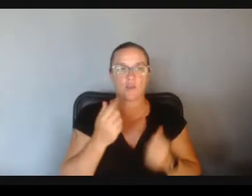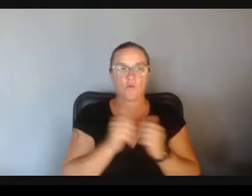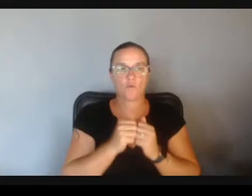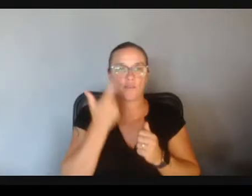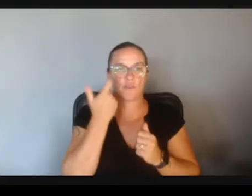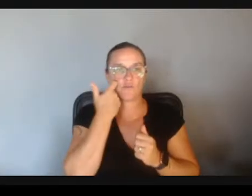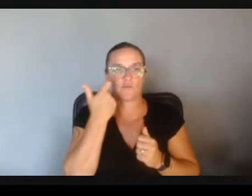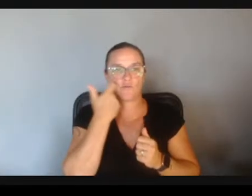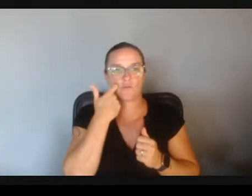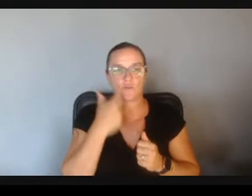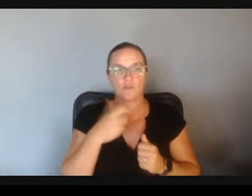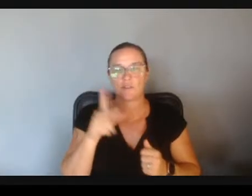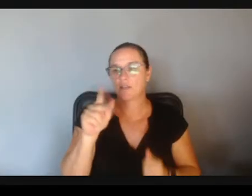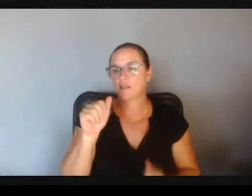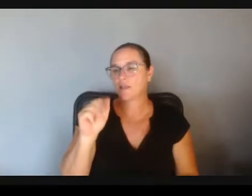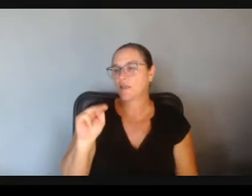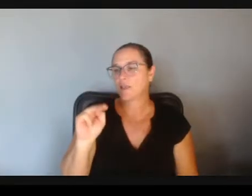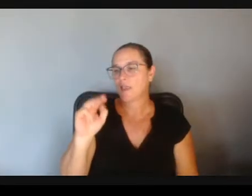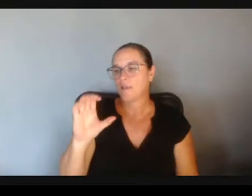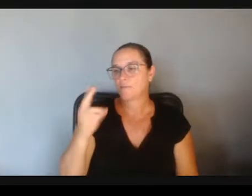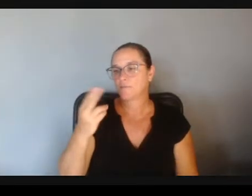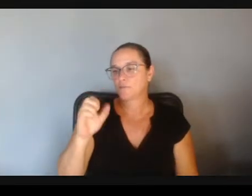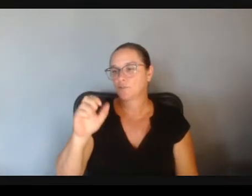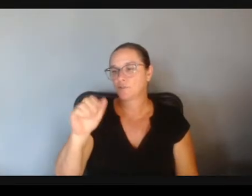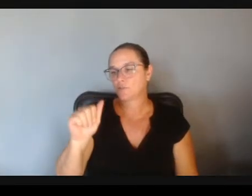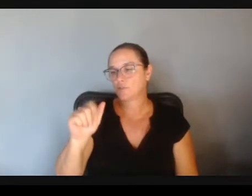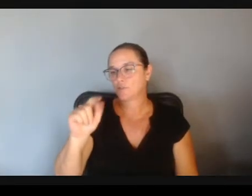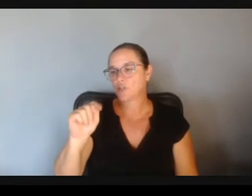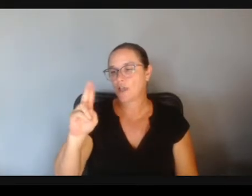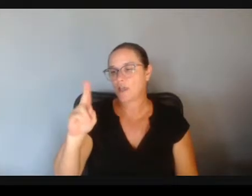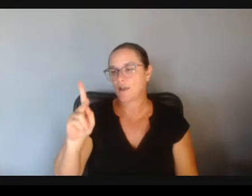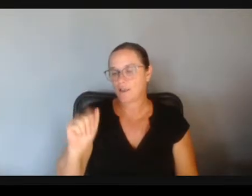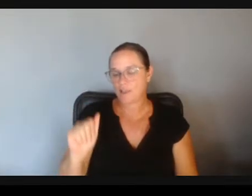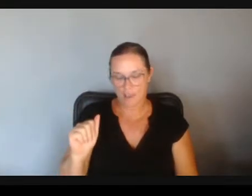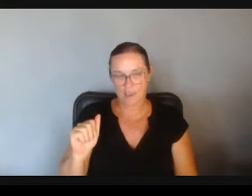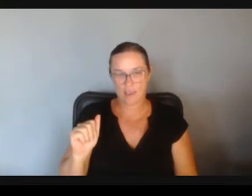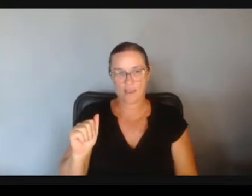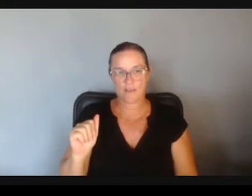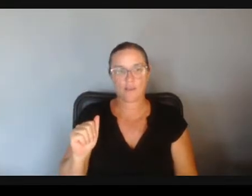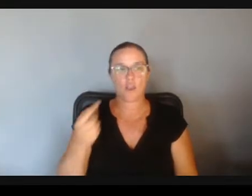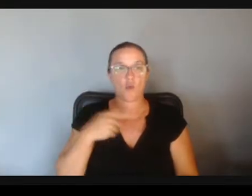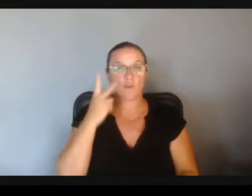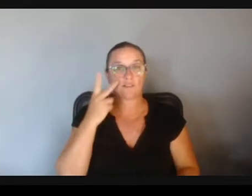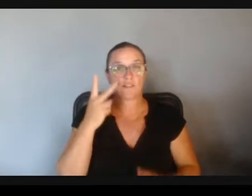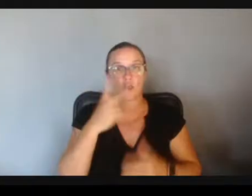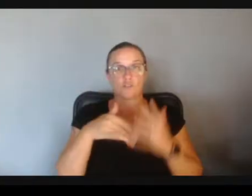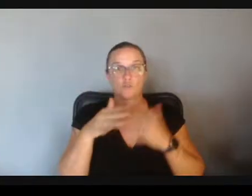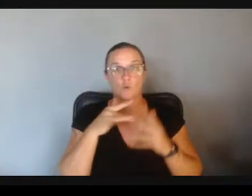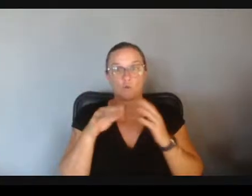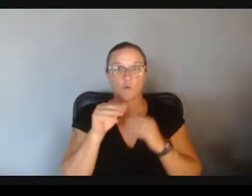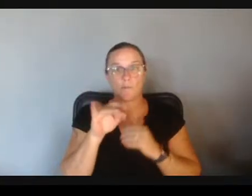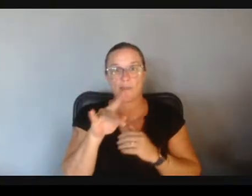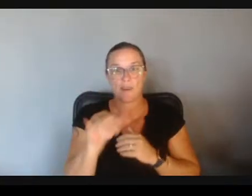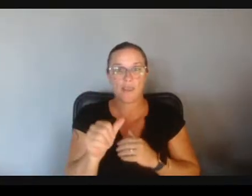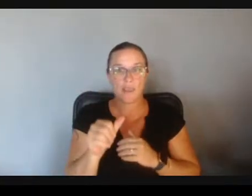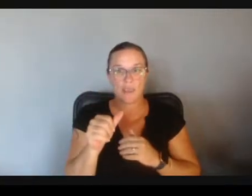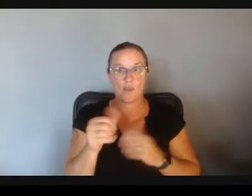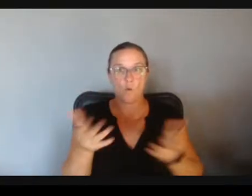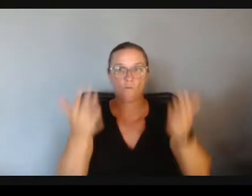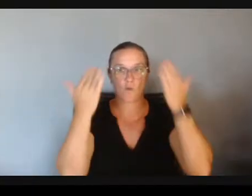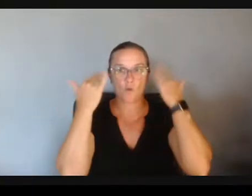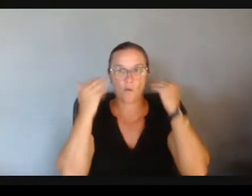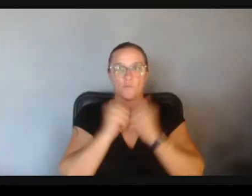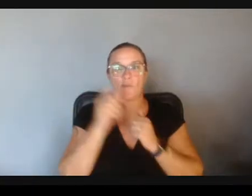Kamchatka magnitude 8.8 was social media really being overwhelmed with the amount of